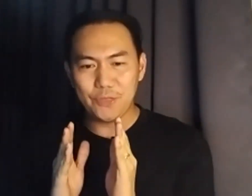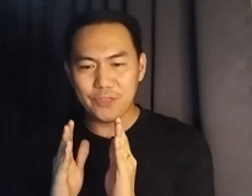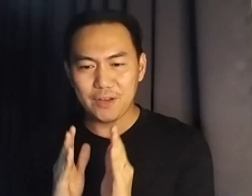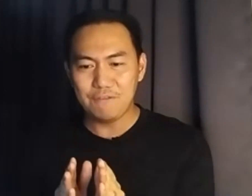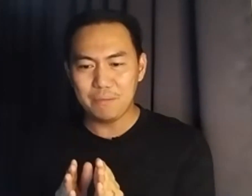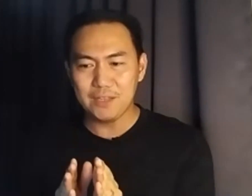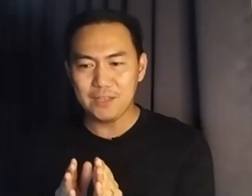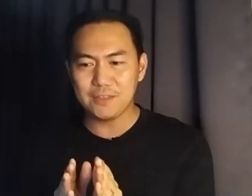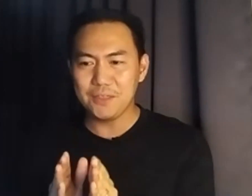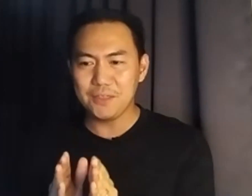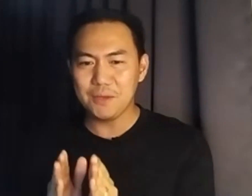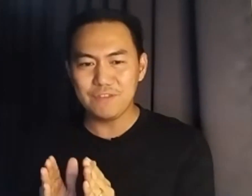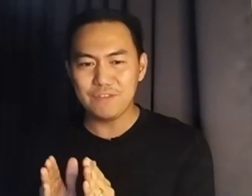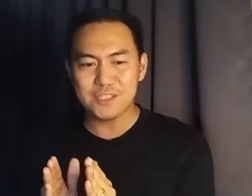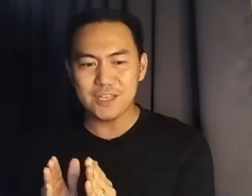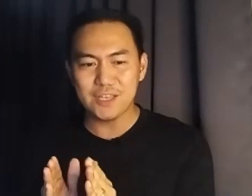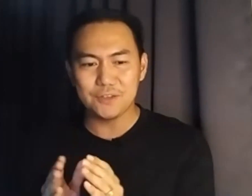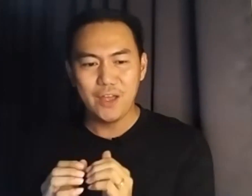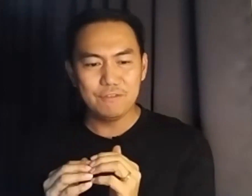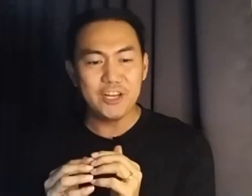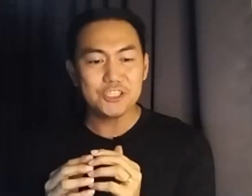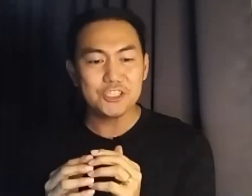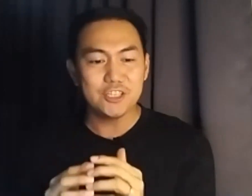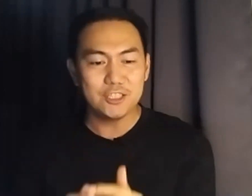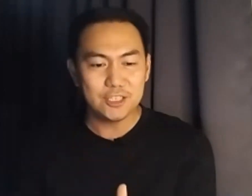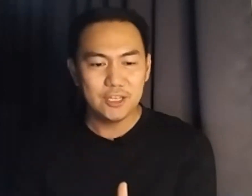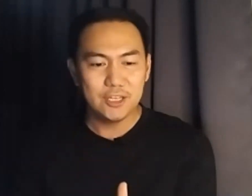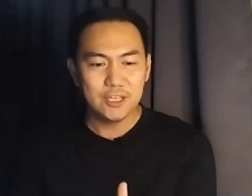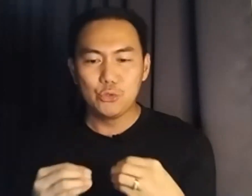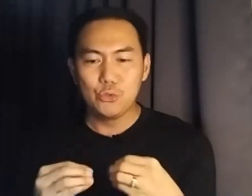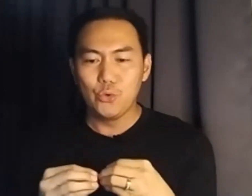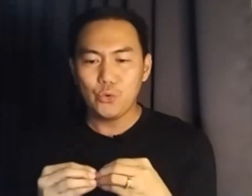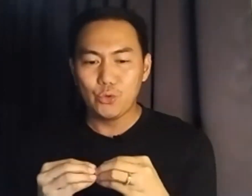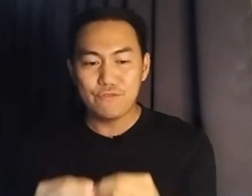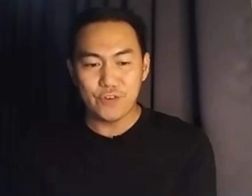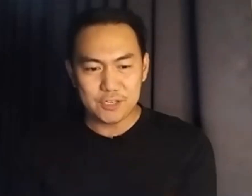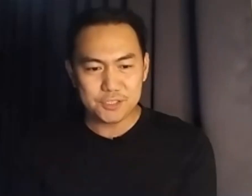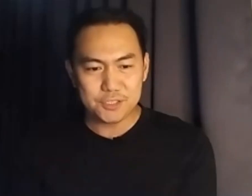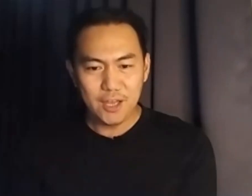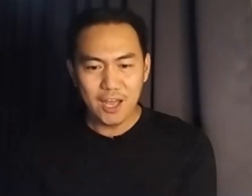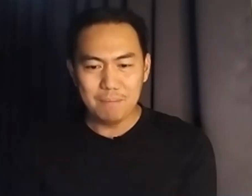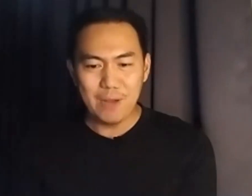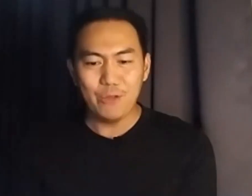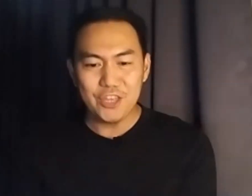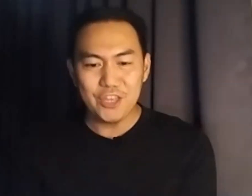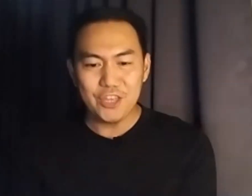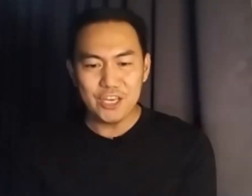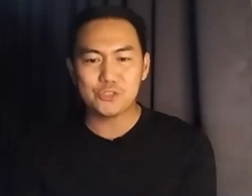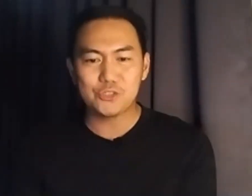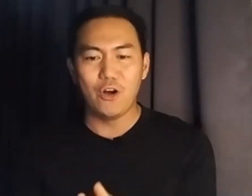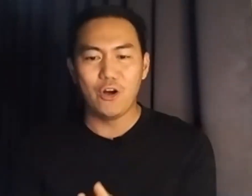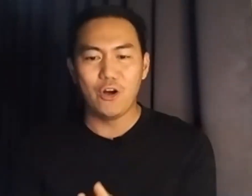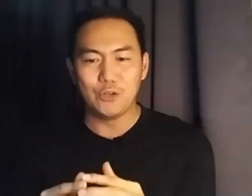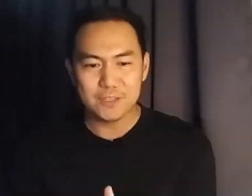both the government and the private sector have already started to converse about the